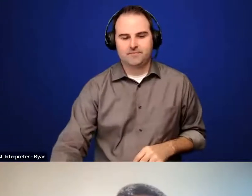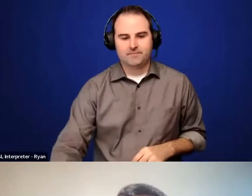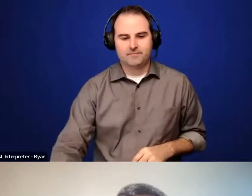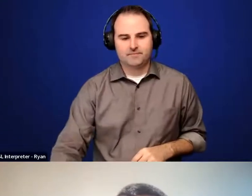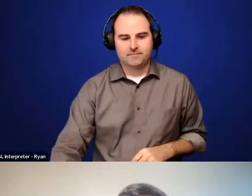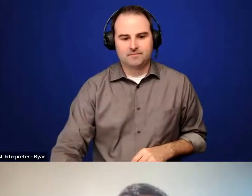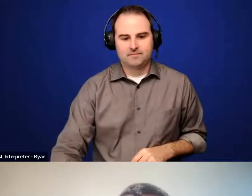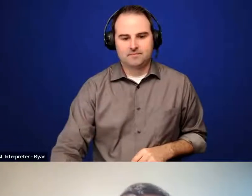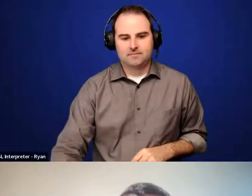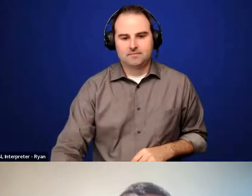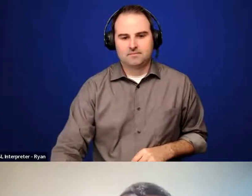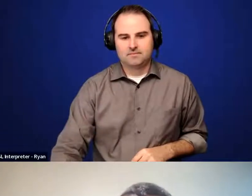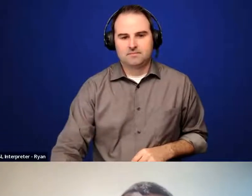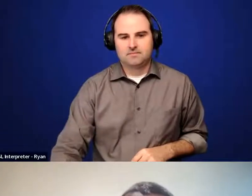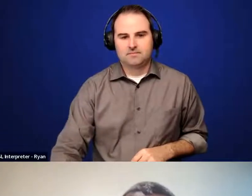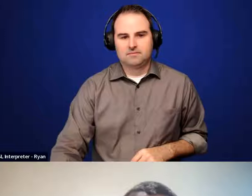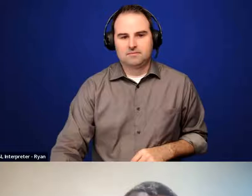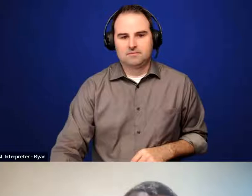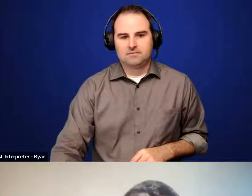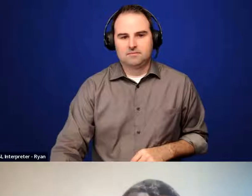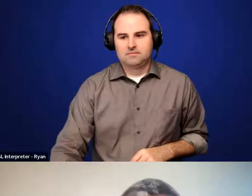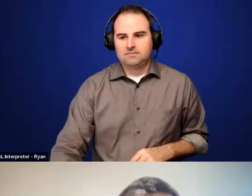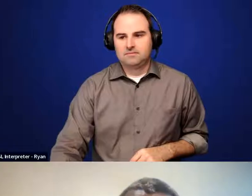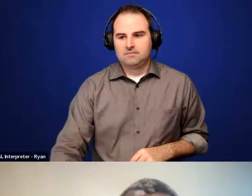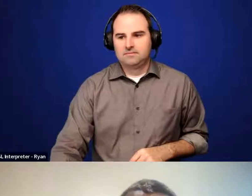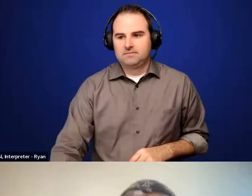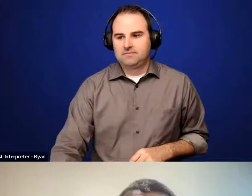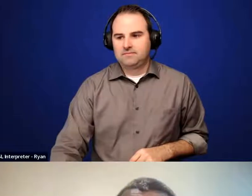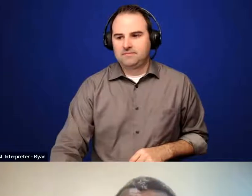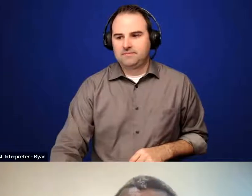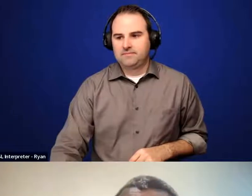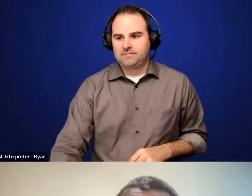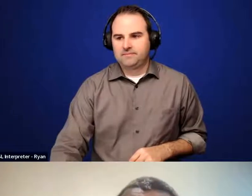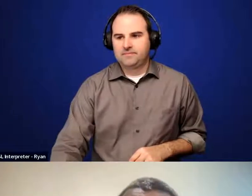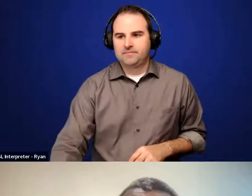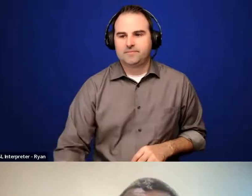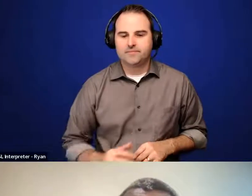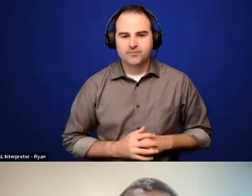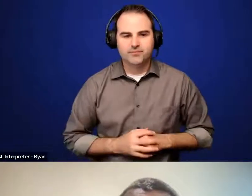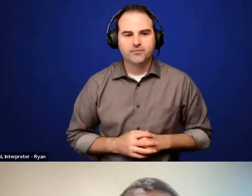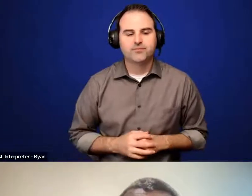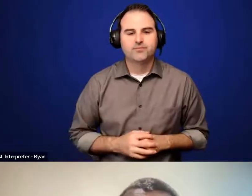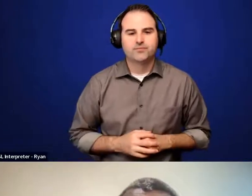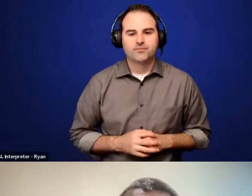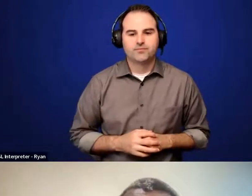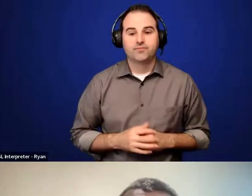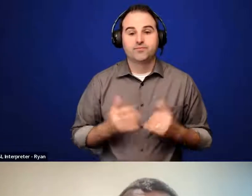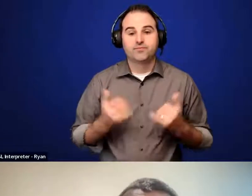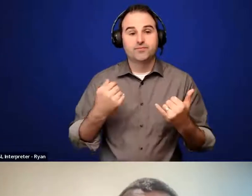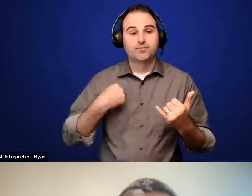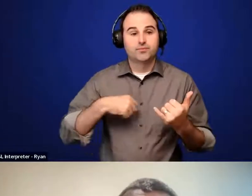which type of research we are currently conducting, looking into the impact of climate